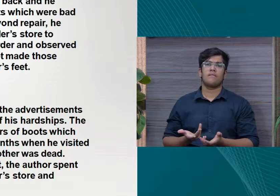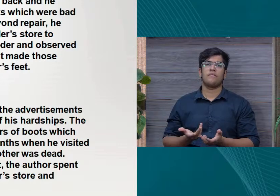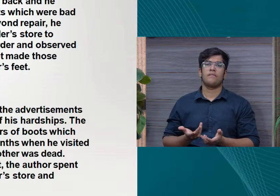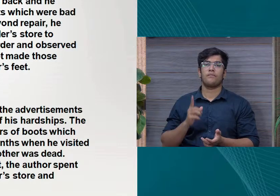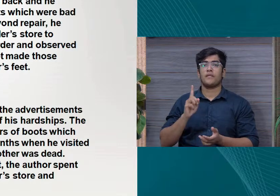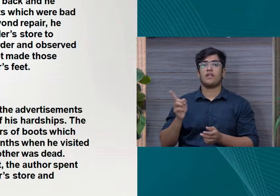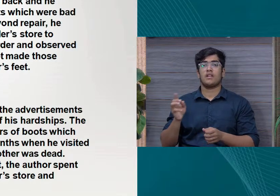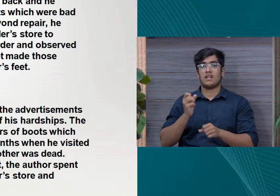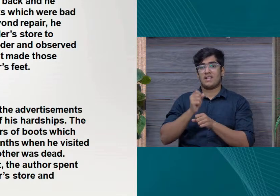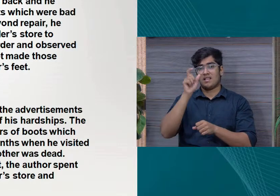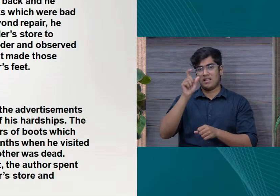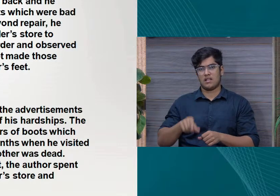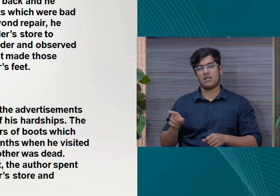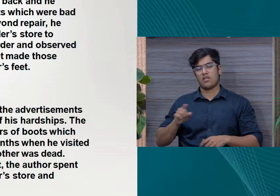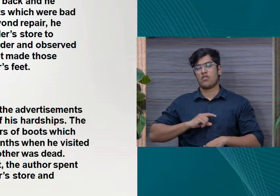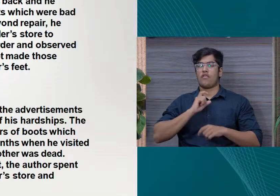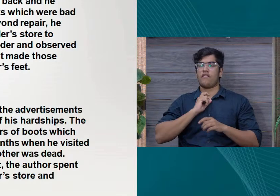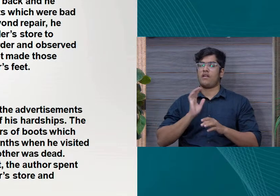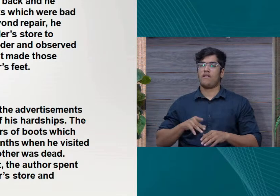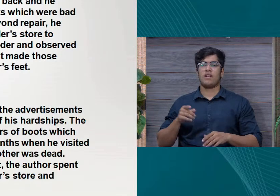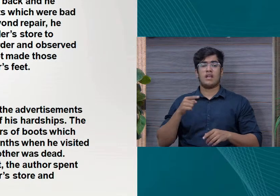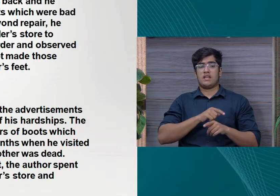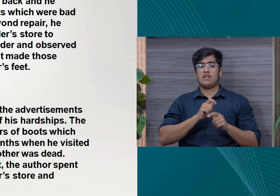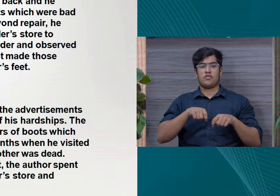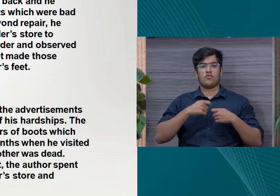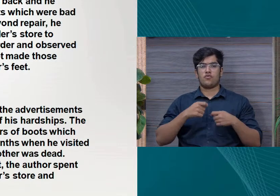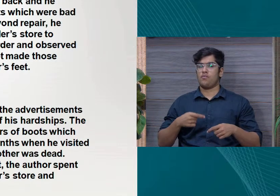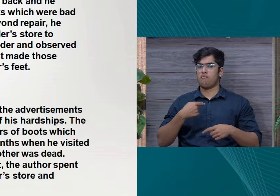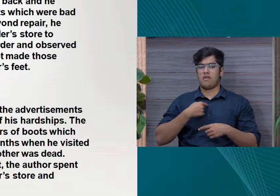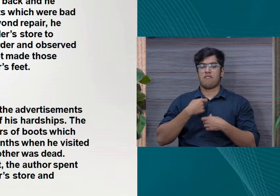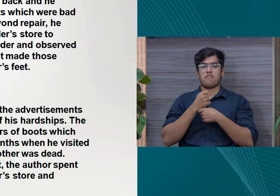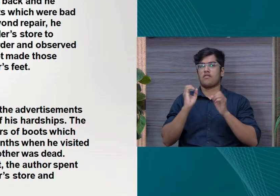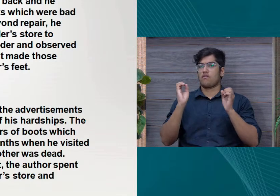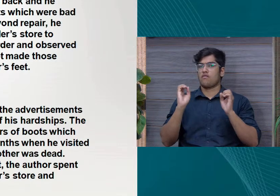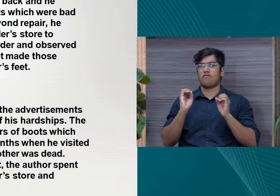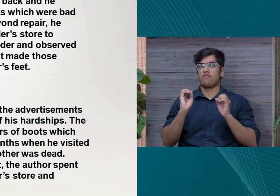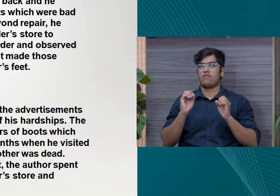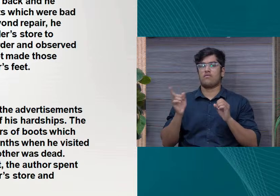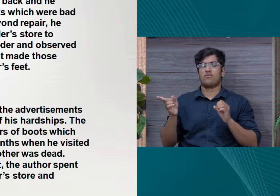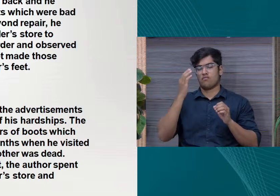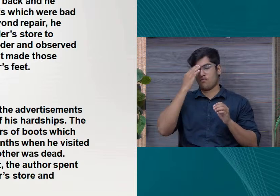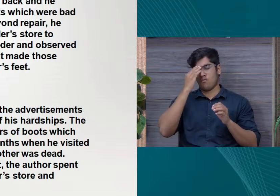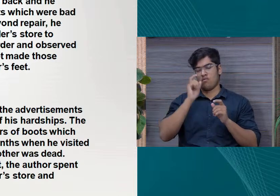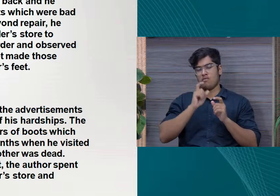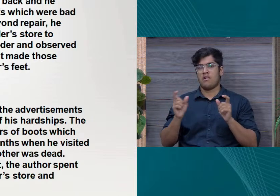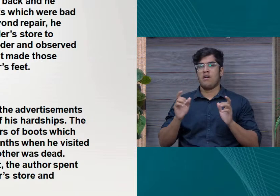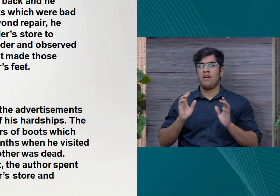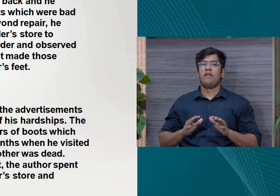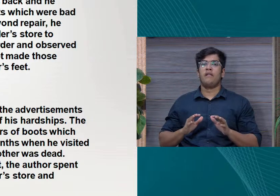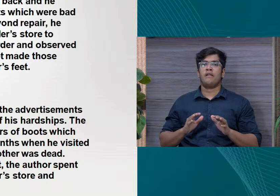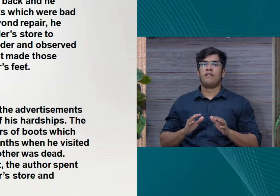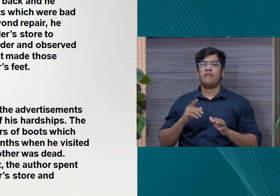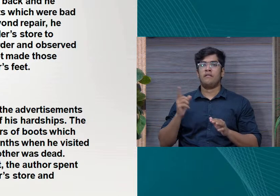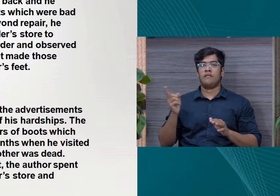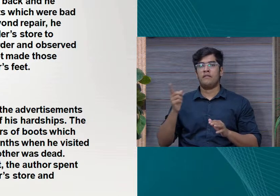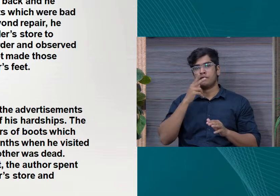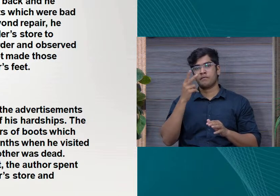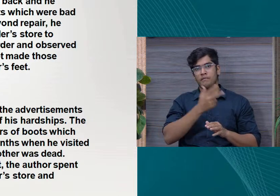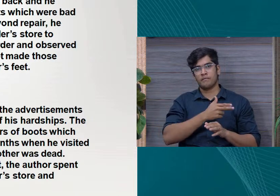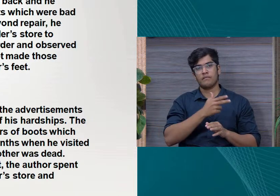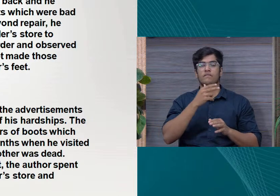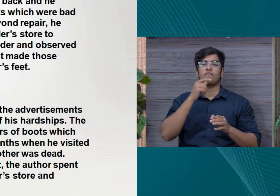Gessler was very confident that these boots were not made by him. He was so confident that he even told the author